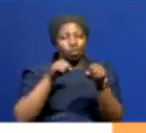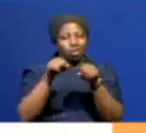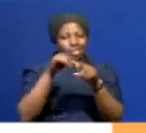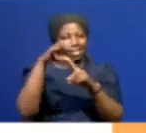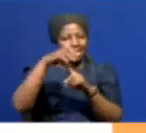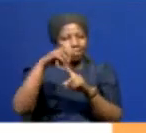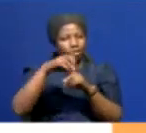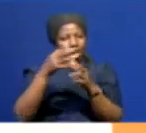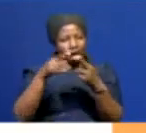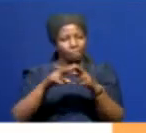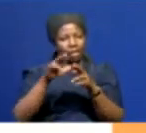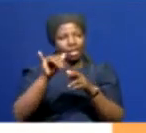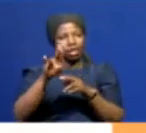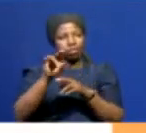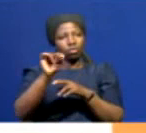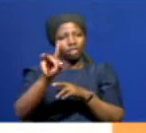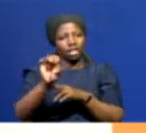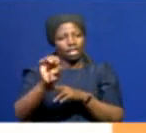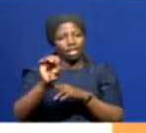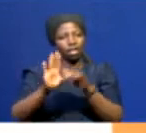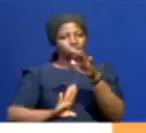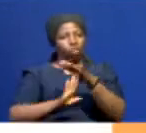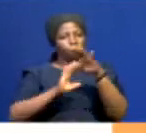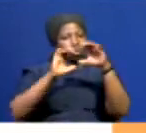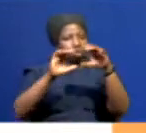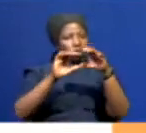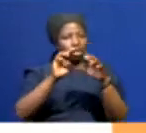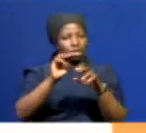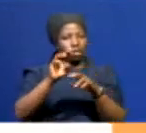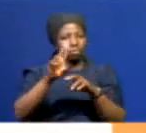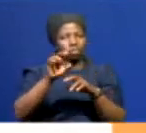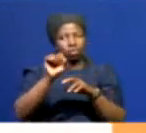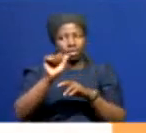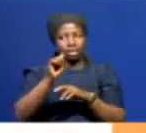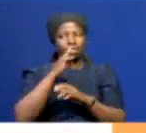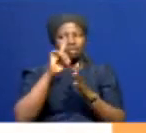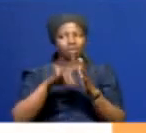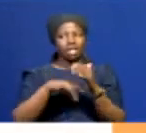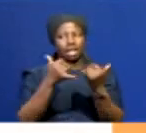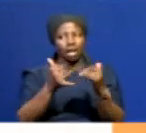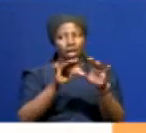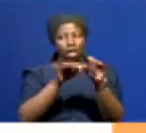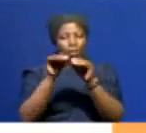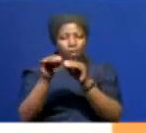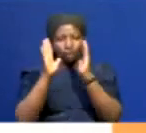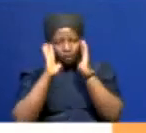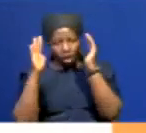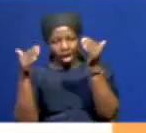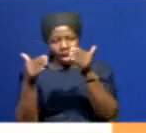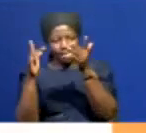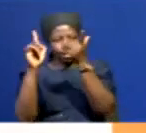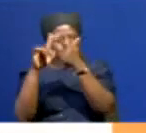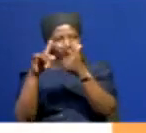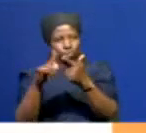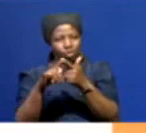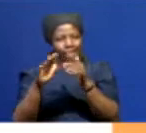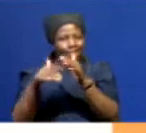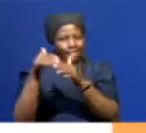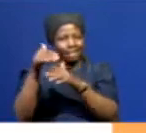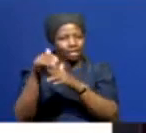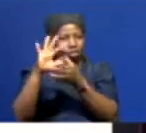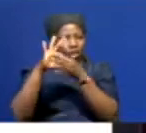Head coach Musa Benjamin says the Kenyan pugilists will now shift focus to the Olympic qualifiers slated for next month in Dakar,